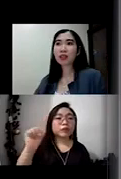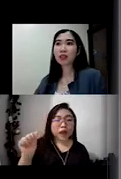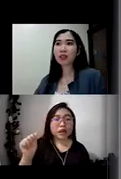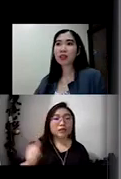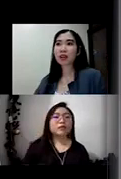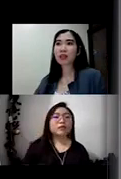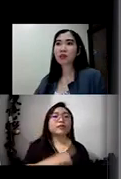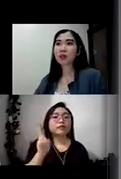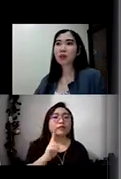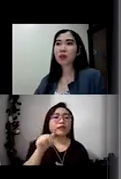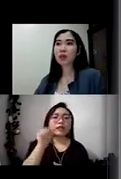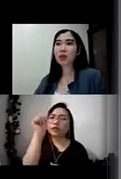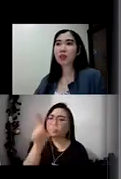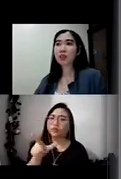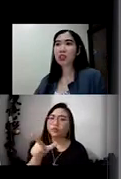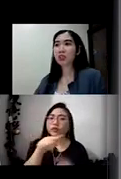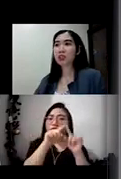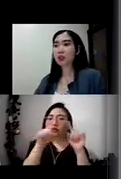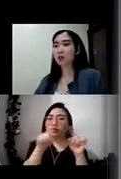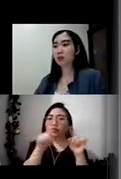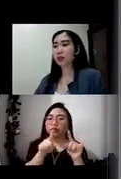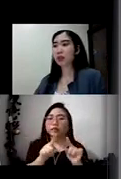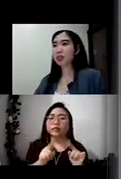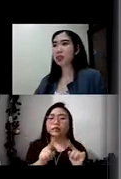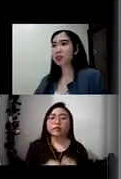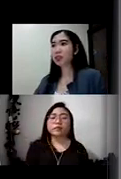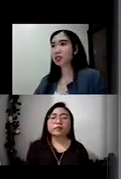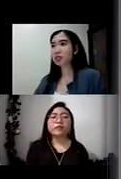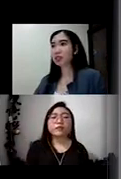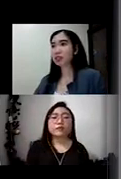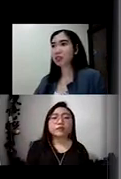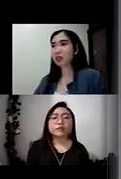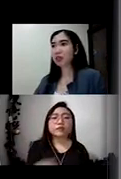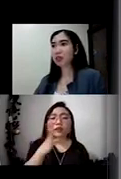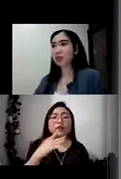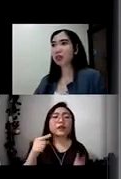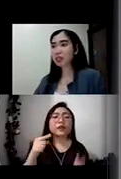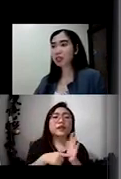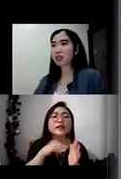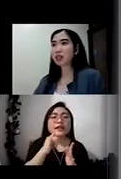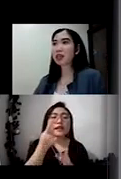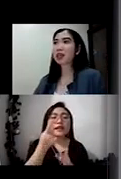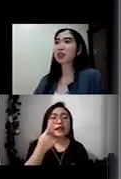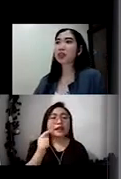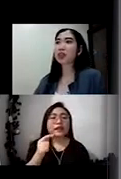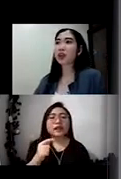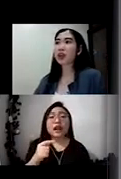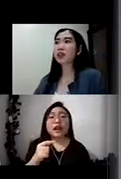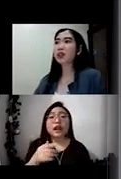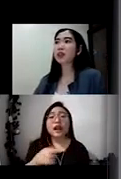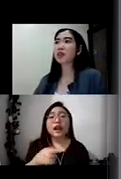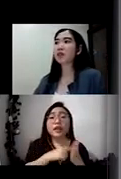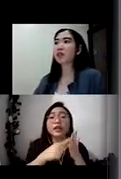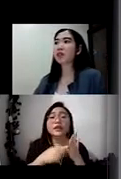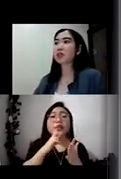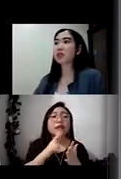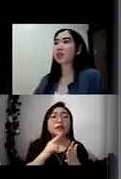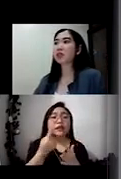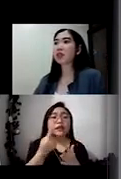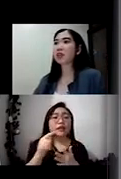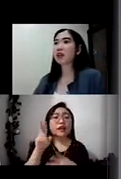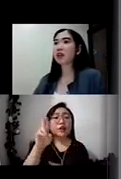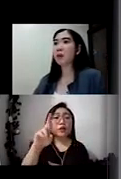left, array formula, and conditional formatting. And these are the URLs of